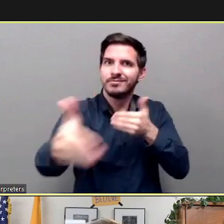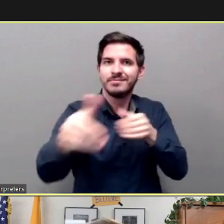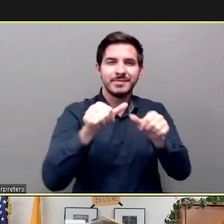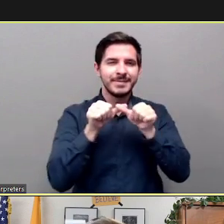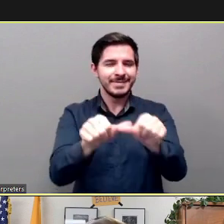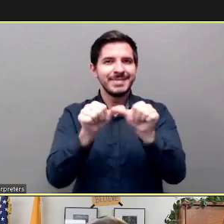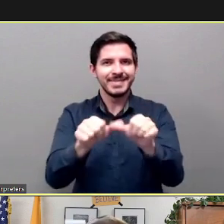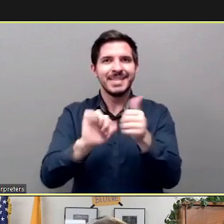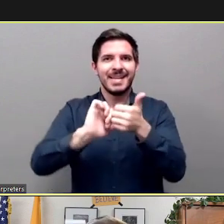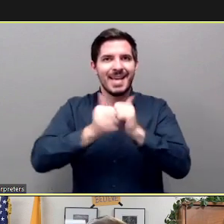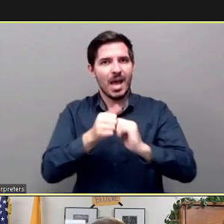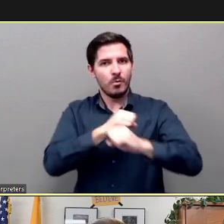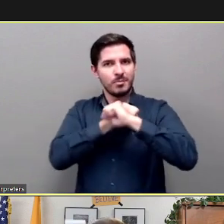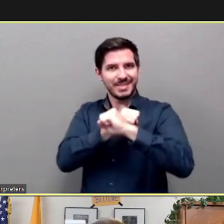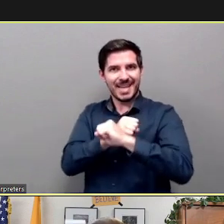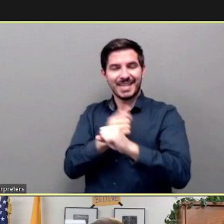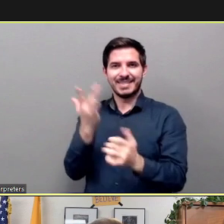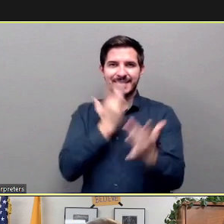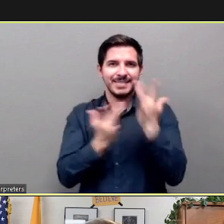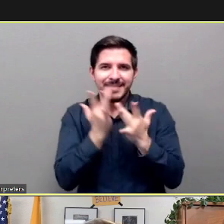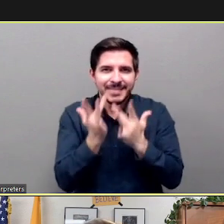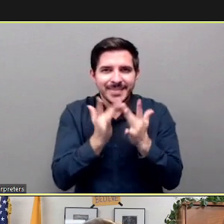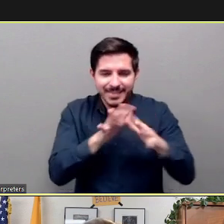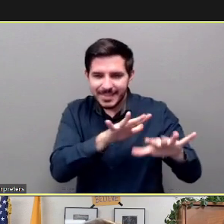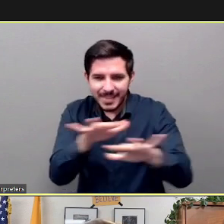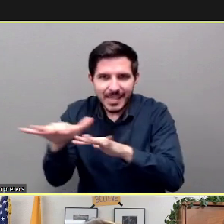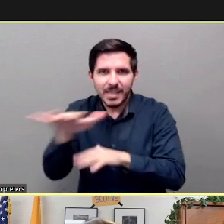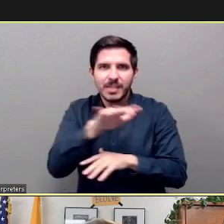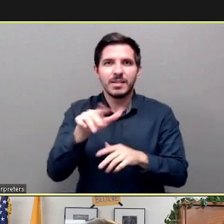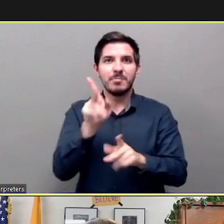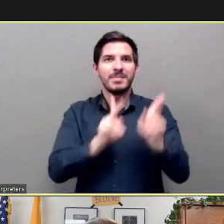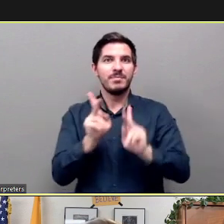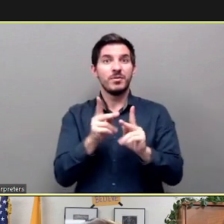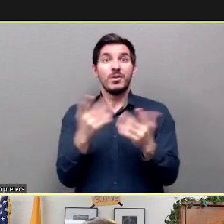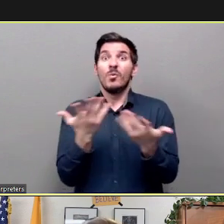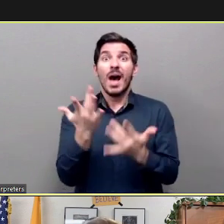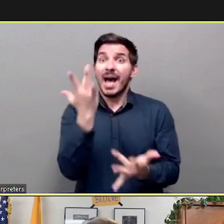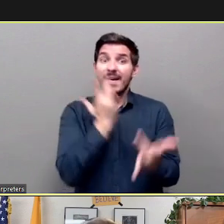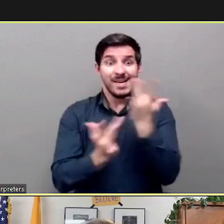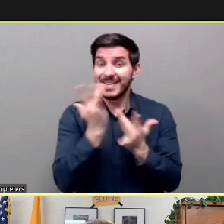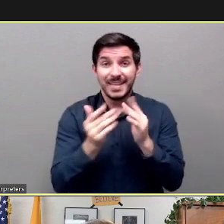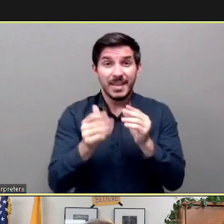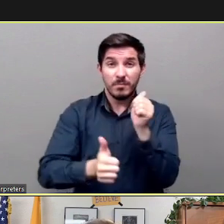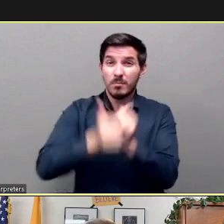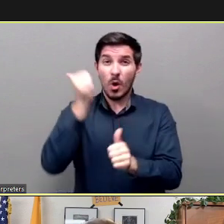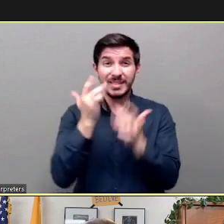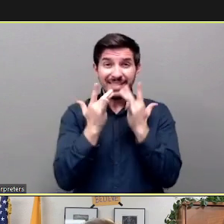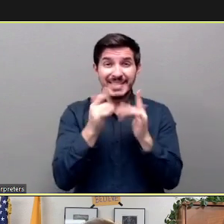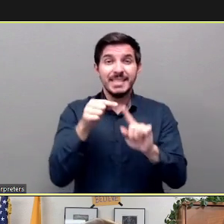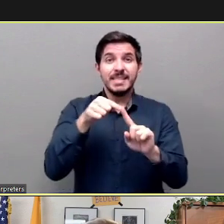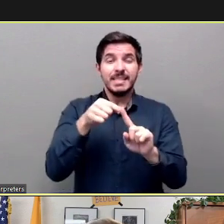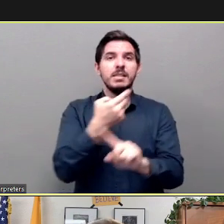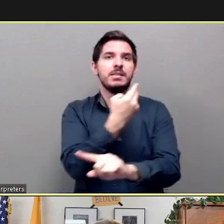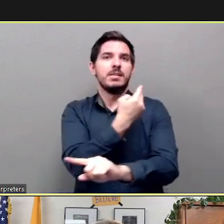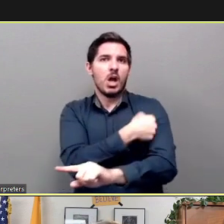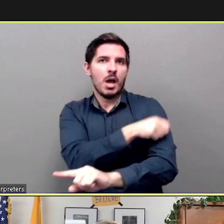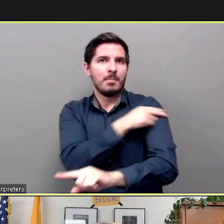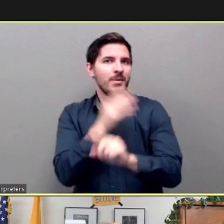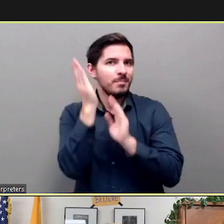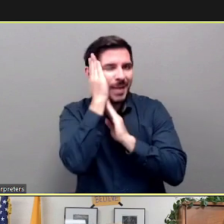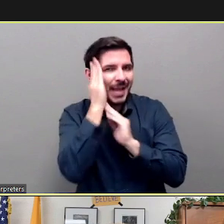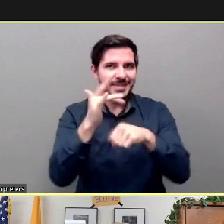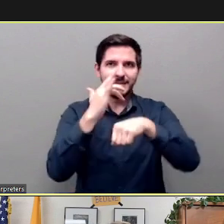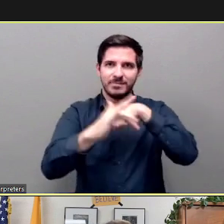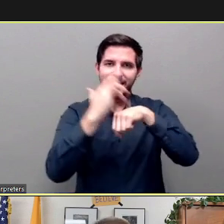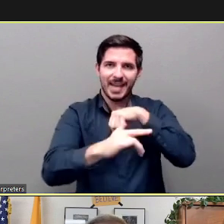scarce resource in the state during this pandemic, which is hospital beds and nurses. And then get tested. We already